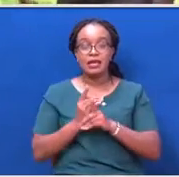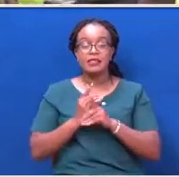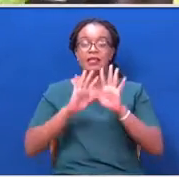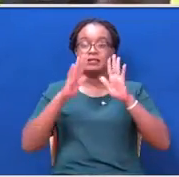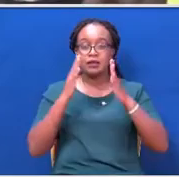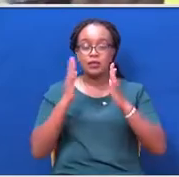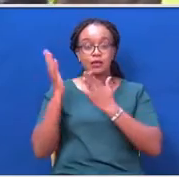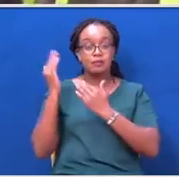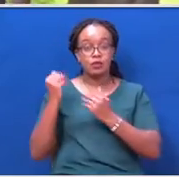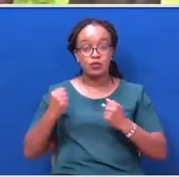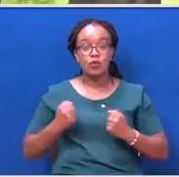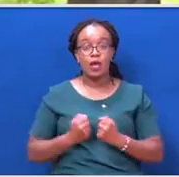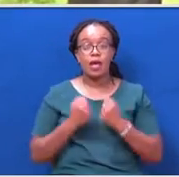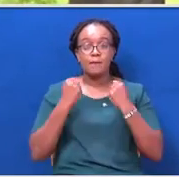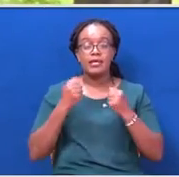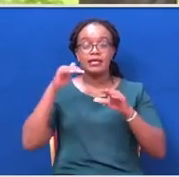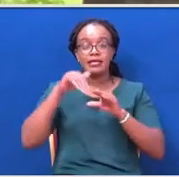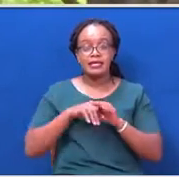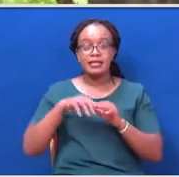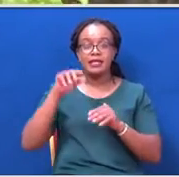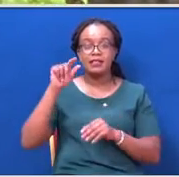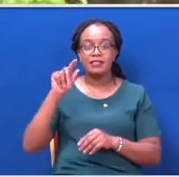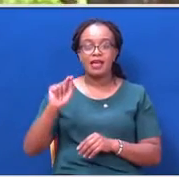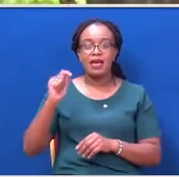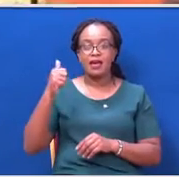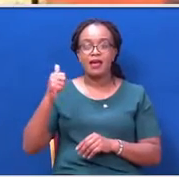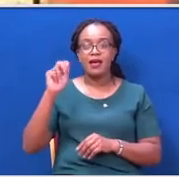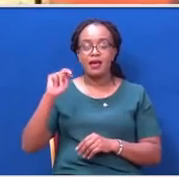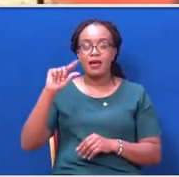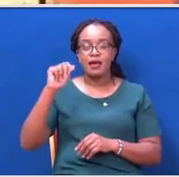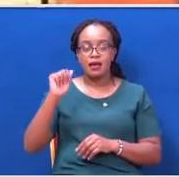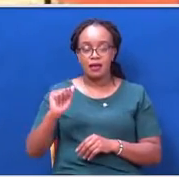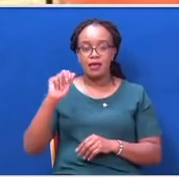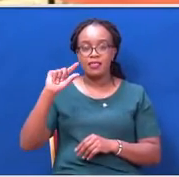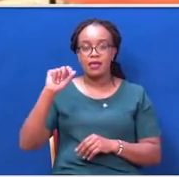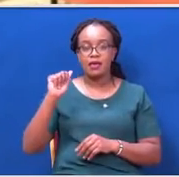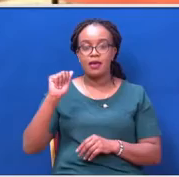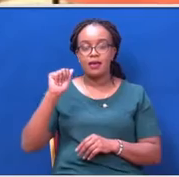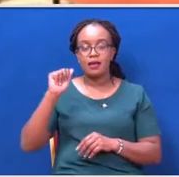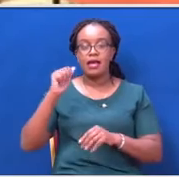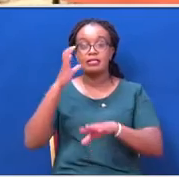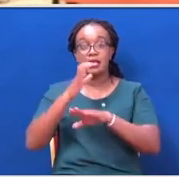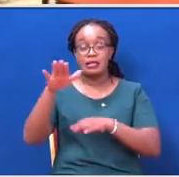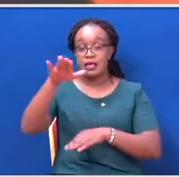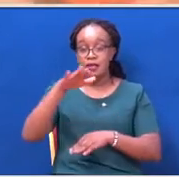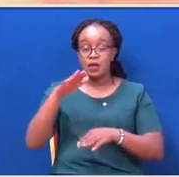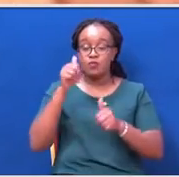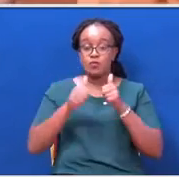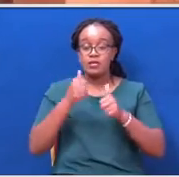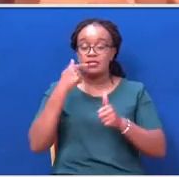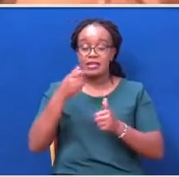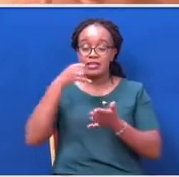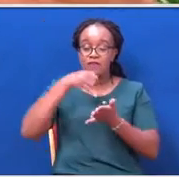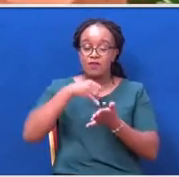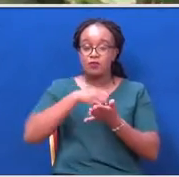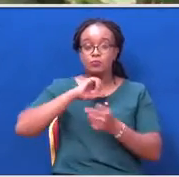place at Mukuru wa Nyagathanga Shrine is not sacred and should not involve politics. Wa Iria vowing to